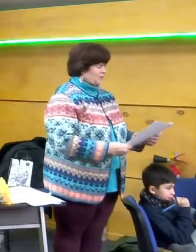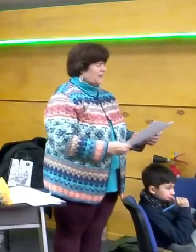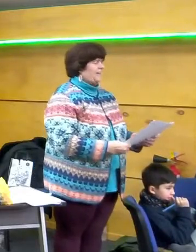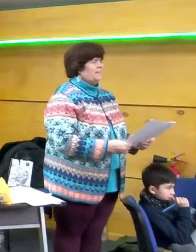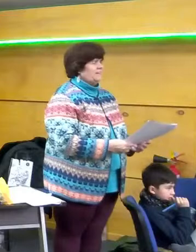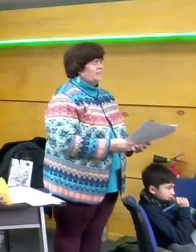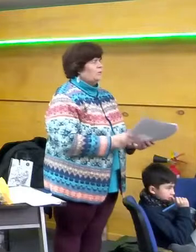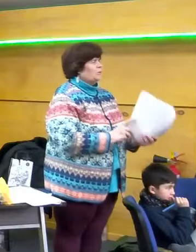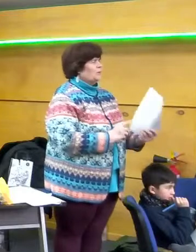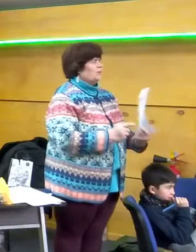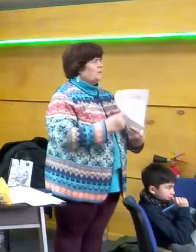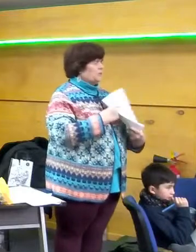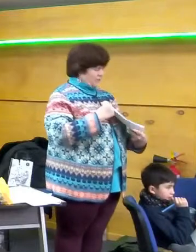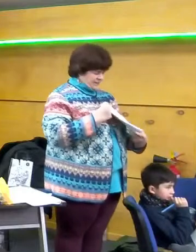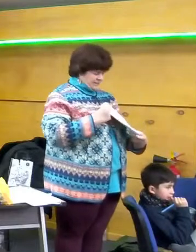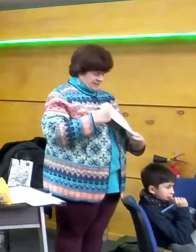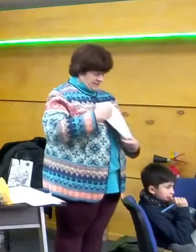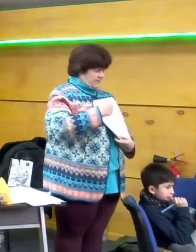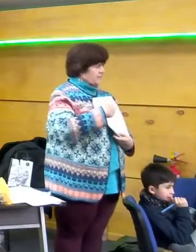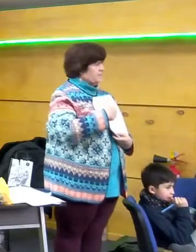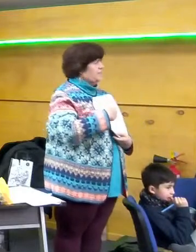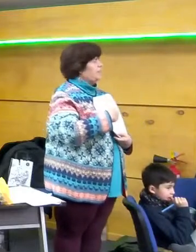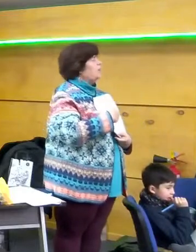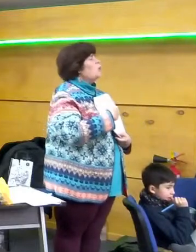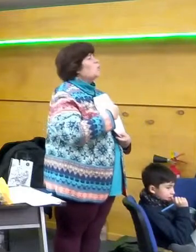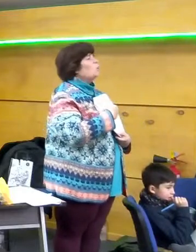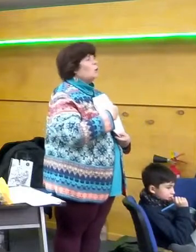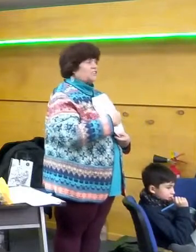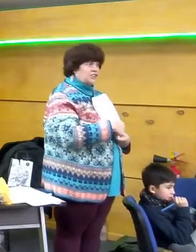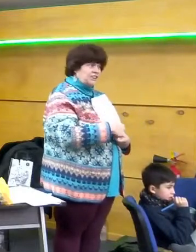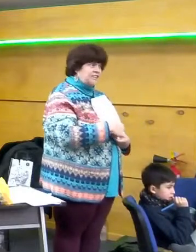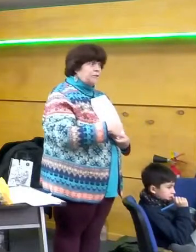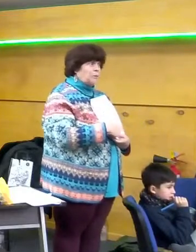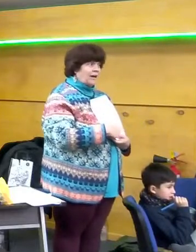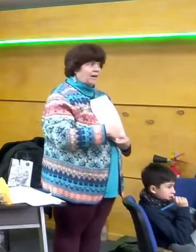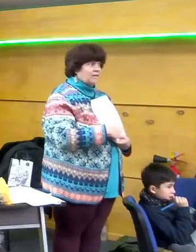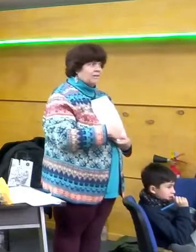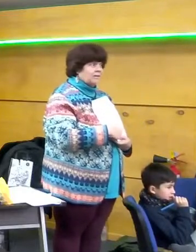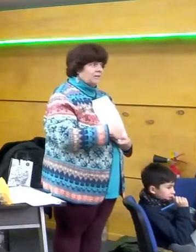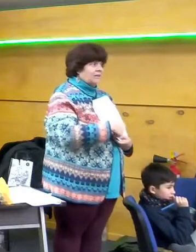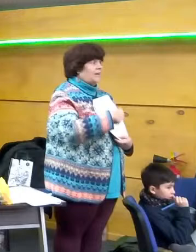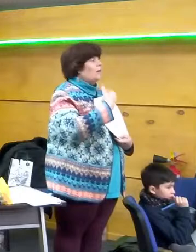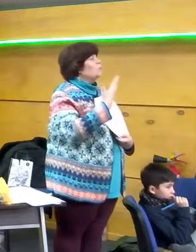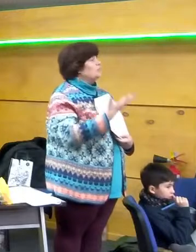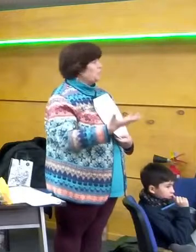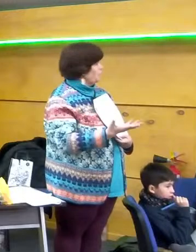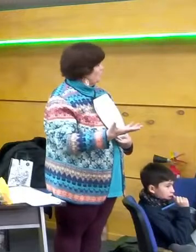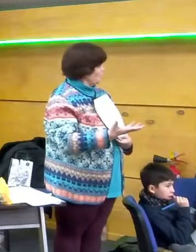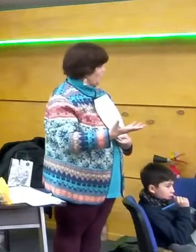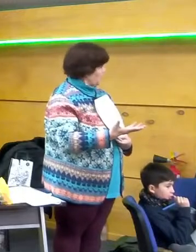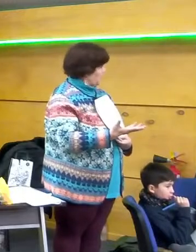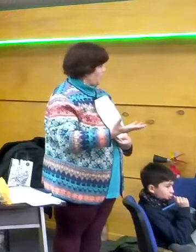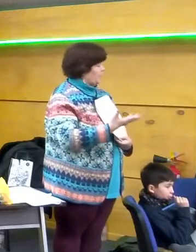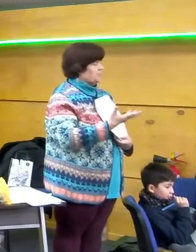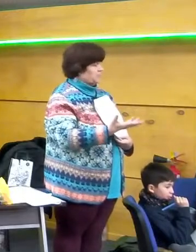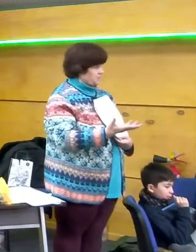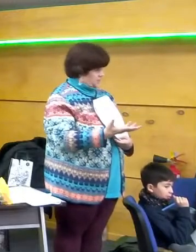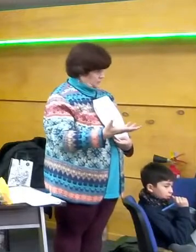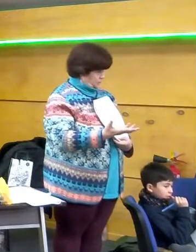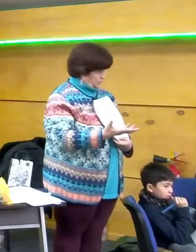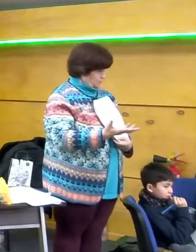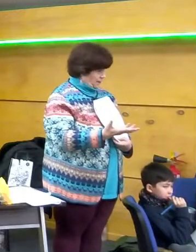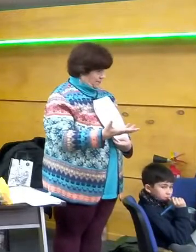going to be looking to see what she did well and what she could work on as